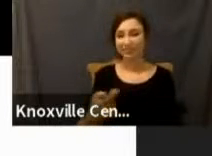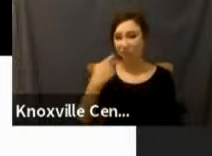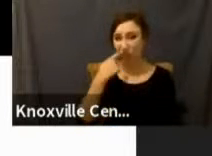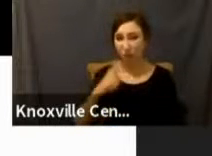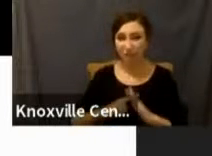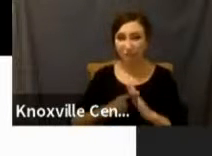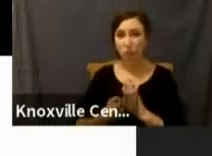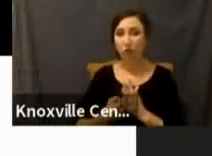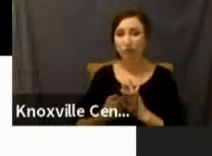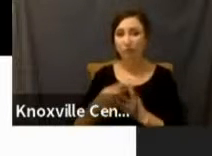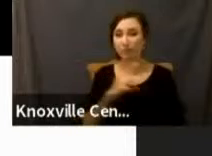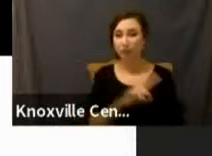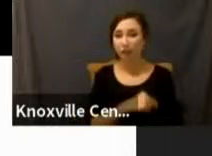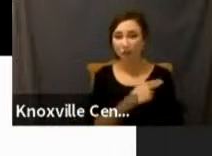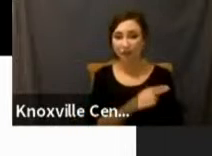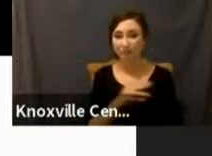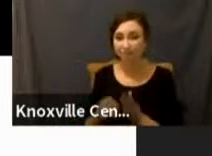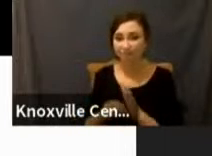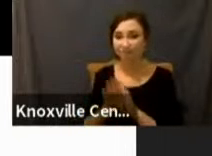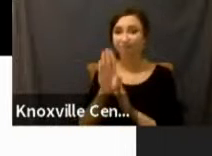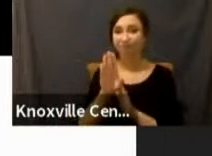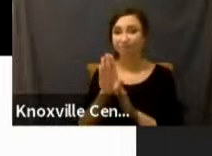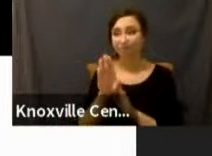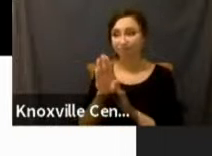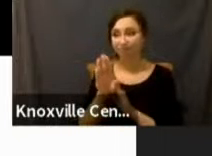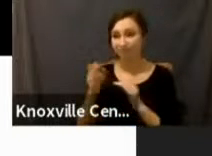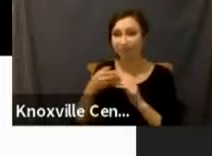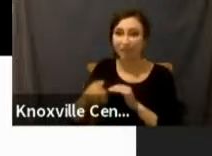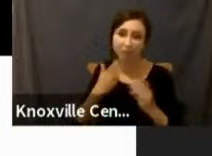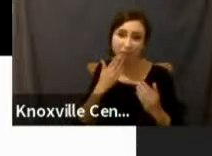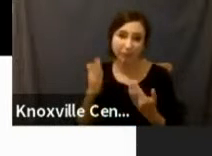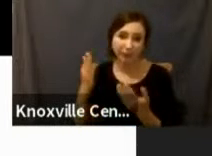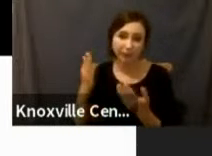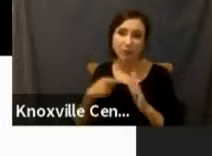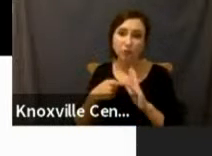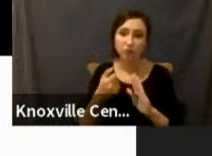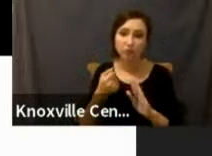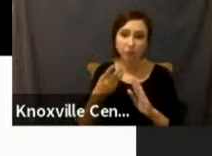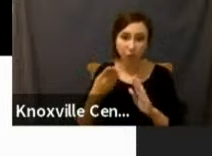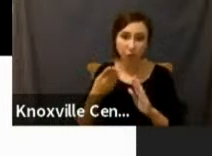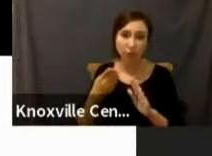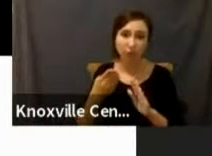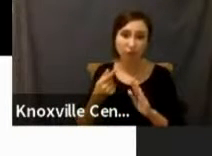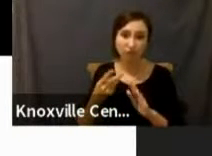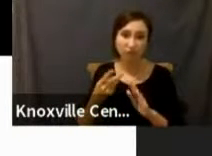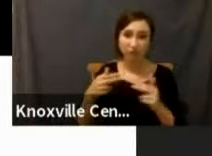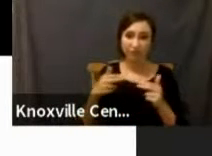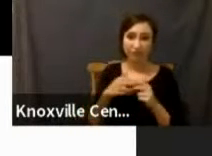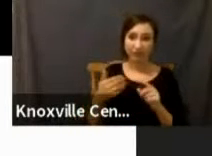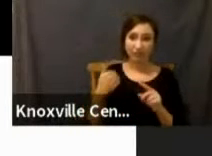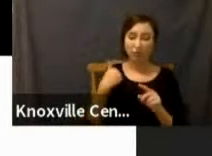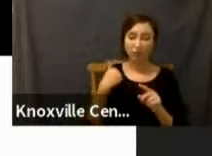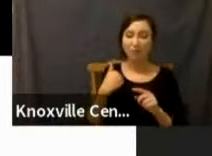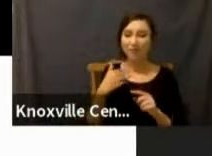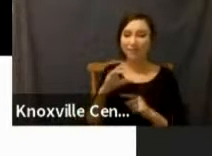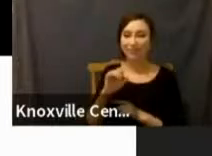the hospitalization spike after Thanksgiving. I showed you a few slides ago the case spike after Thanksgiving, which we're already